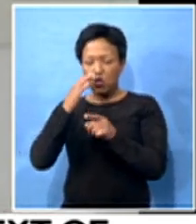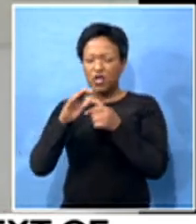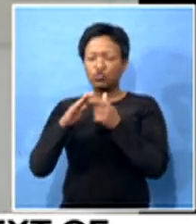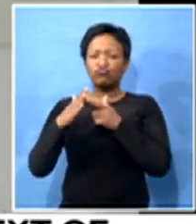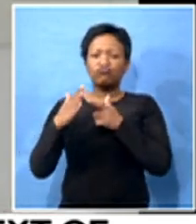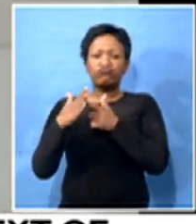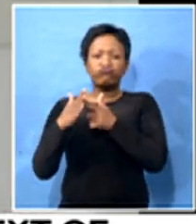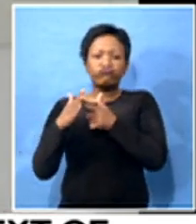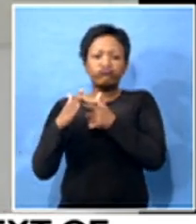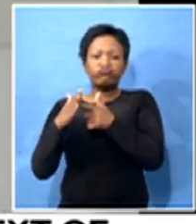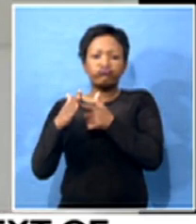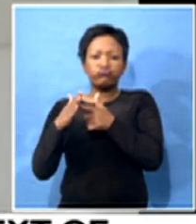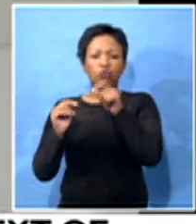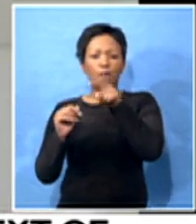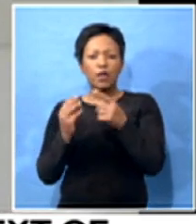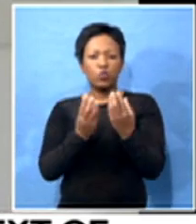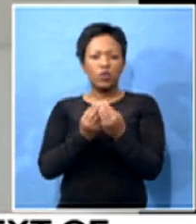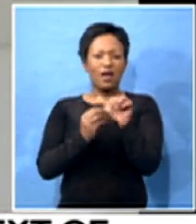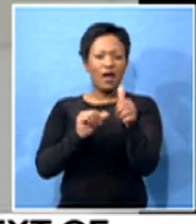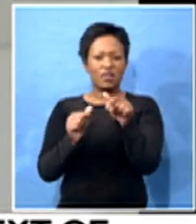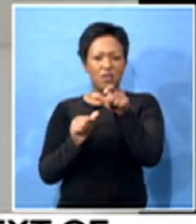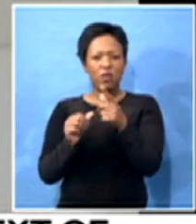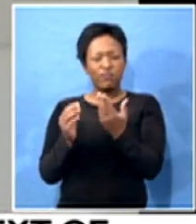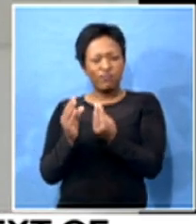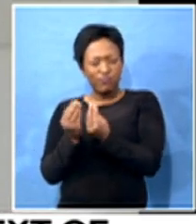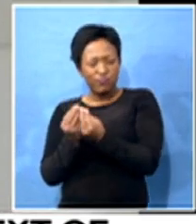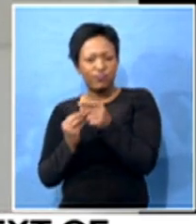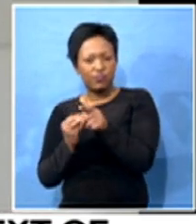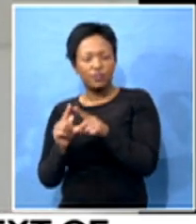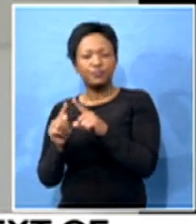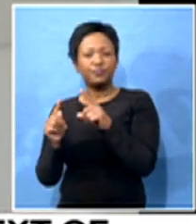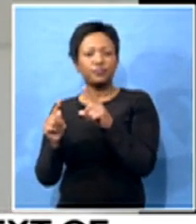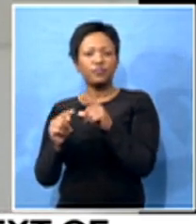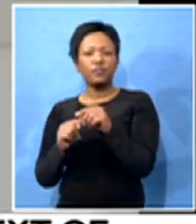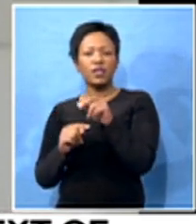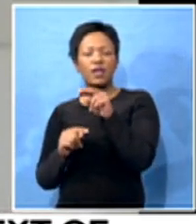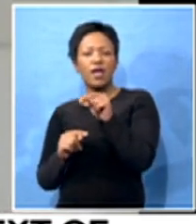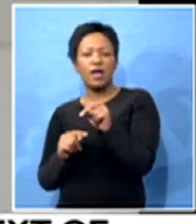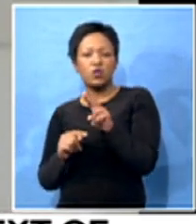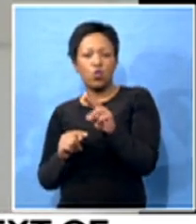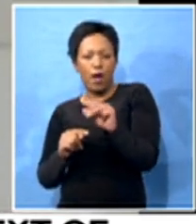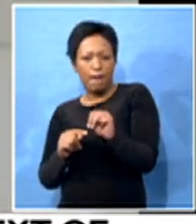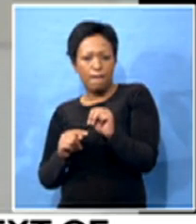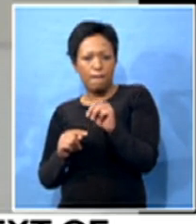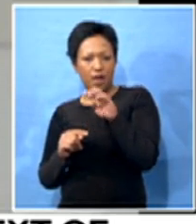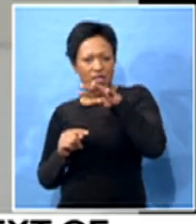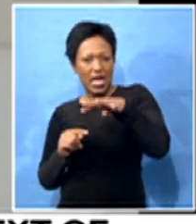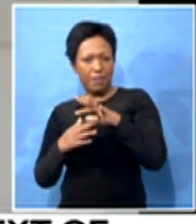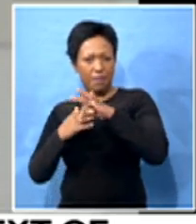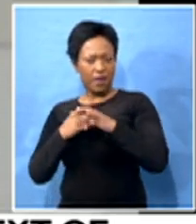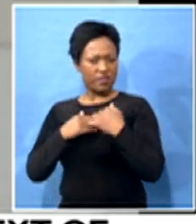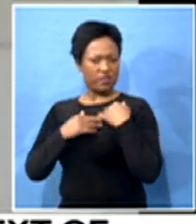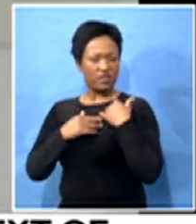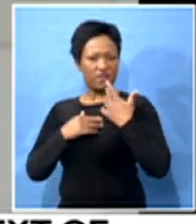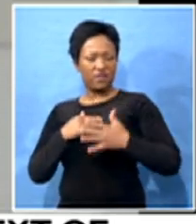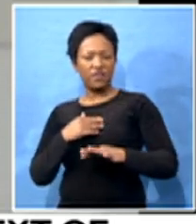But we're not the only one who warned against the premature opening of mining. The NUM in April already said, when it was 50% of opening,